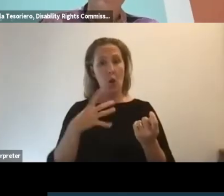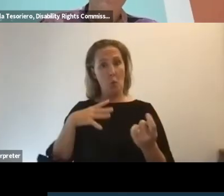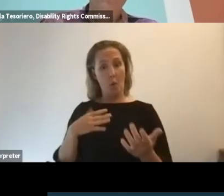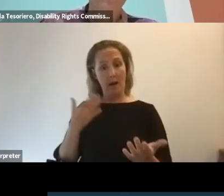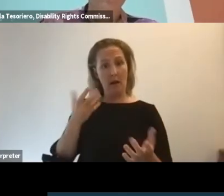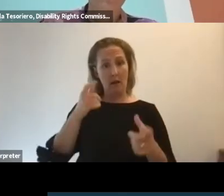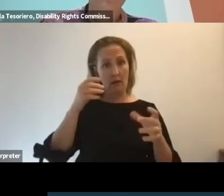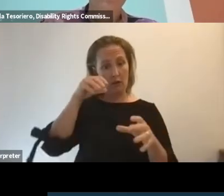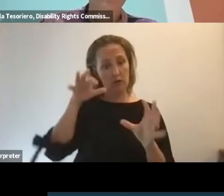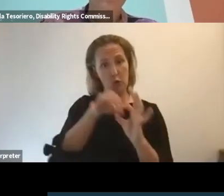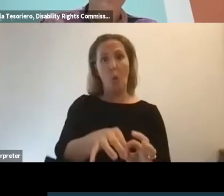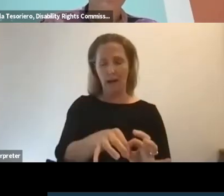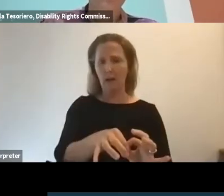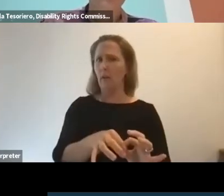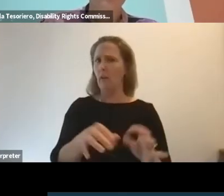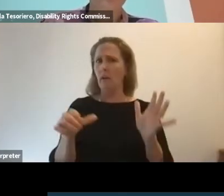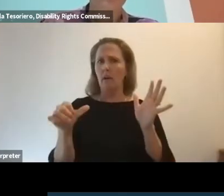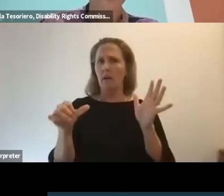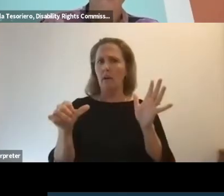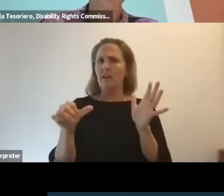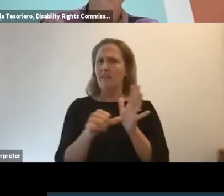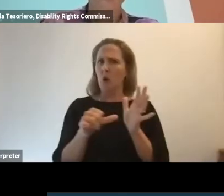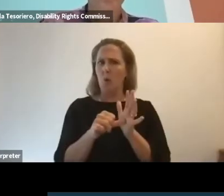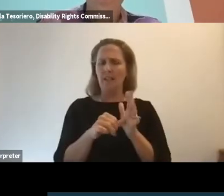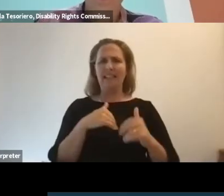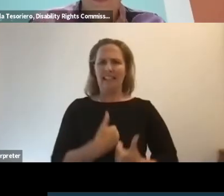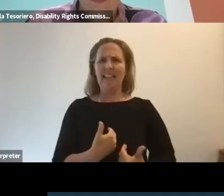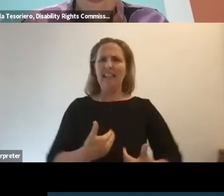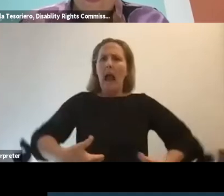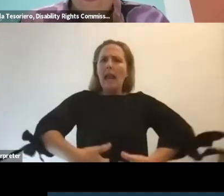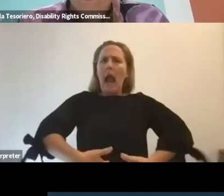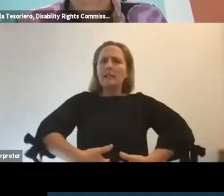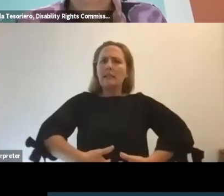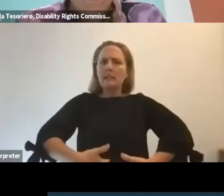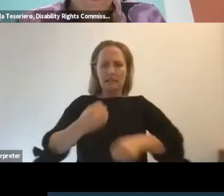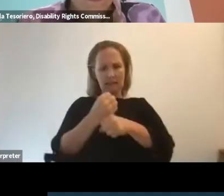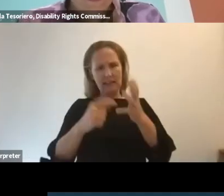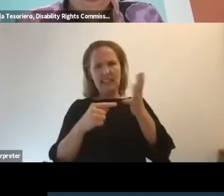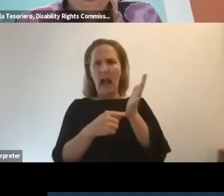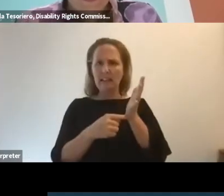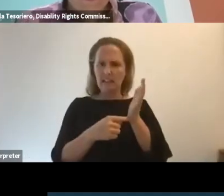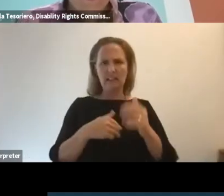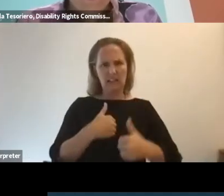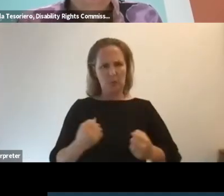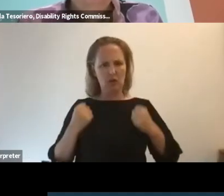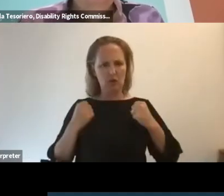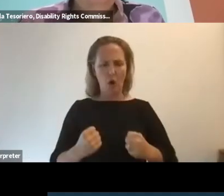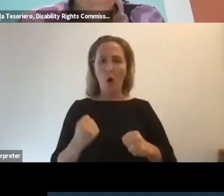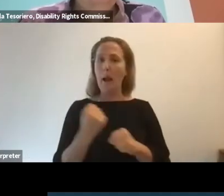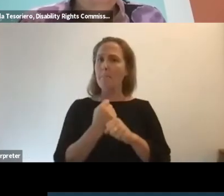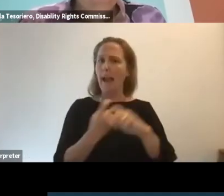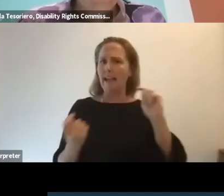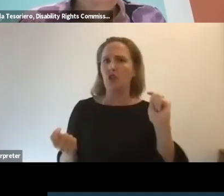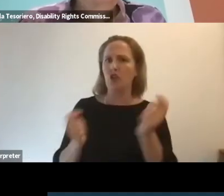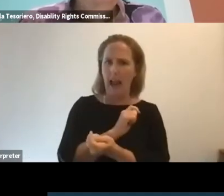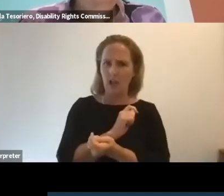I guess, guts to make some of those decisions, to make that big change. And, you know, I really